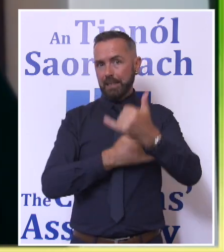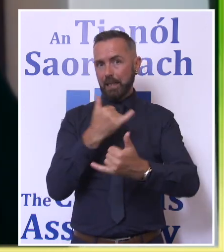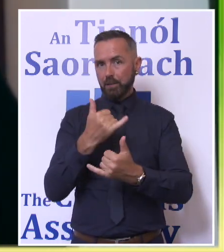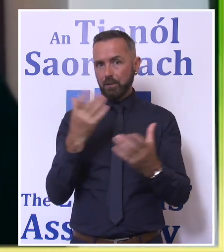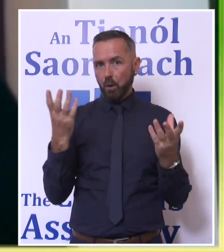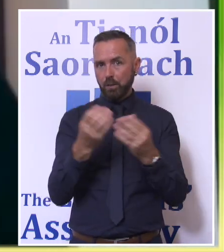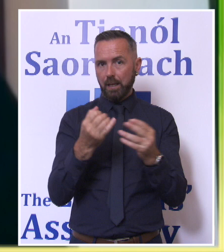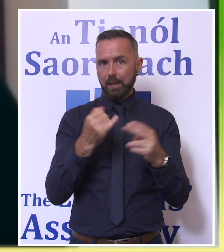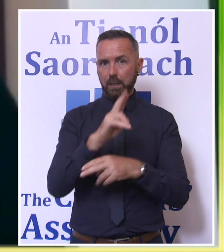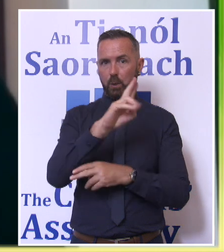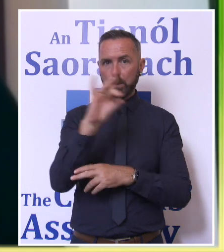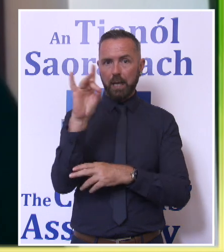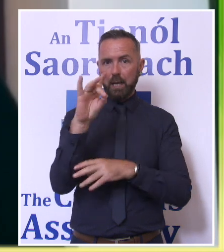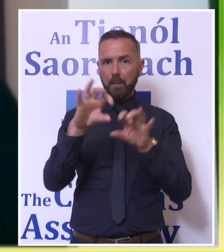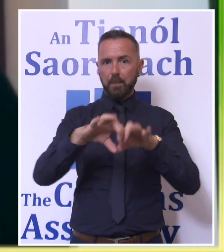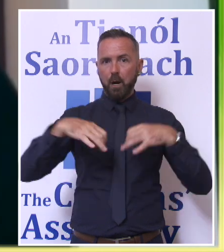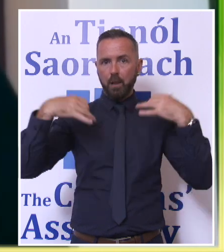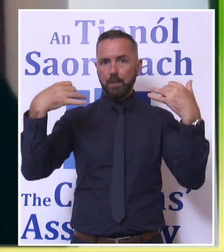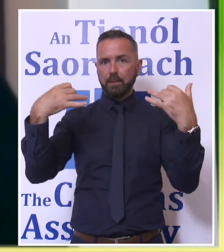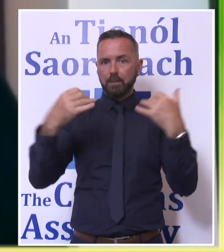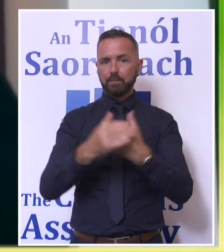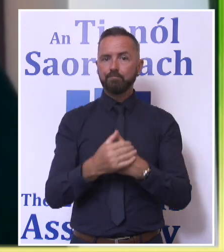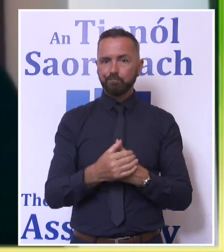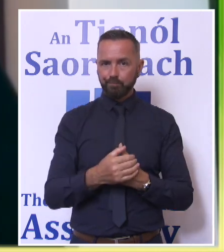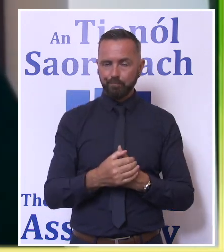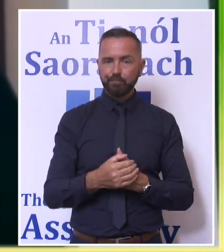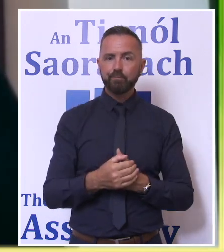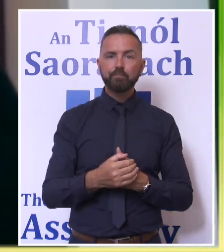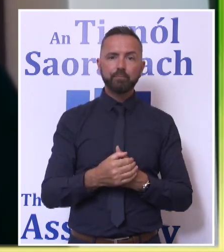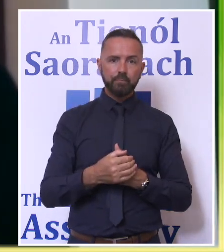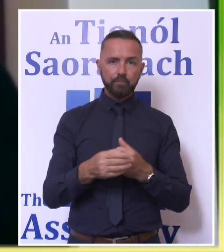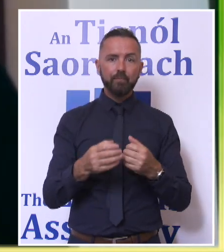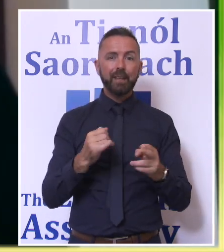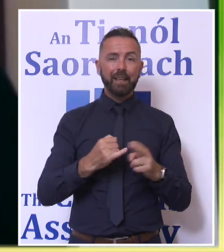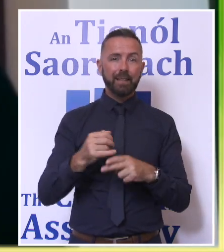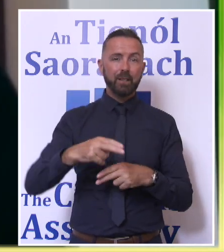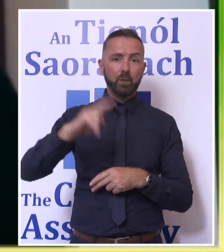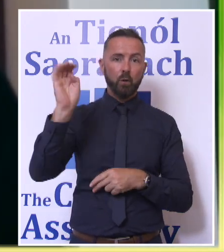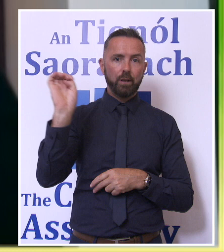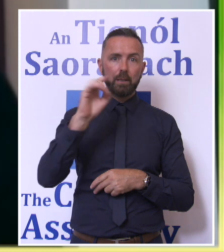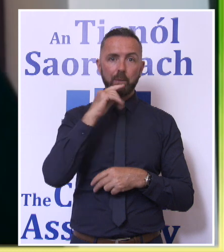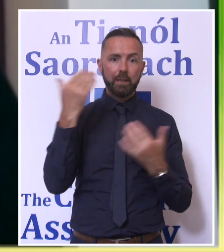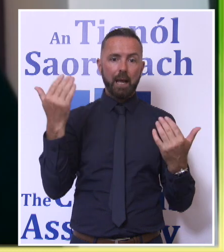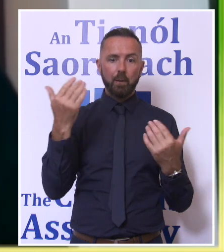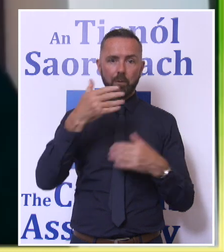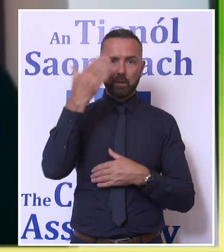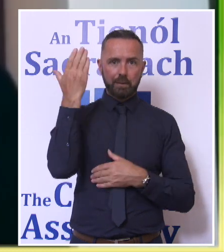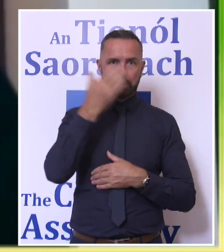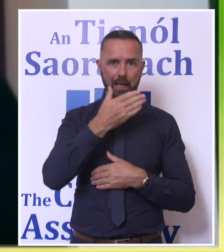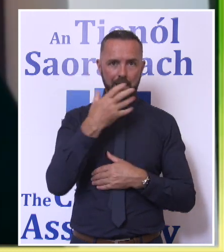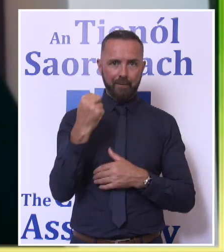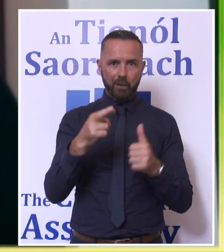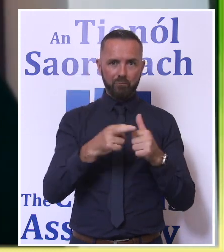UK Parliament as a Member of Parliament for a constituency in the north of England. Now, sadly, a red wall